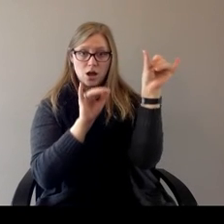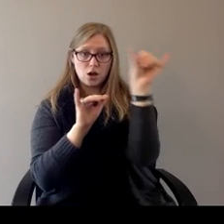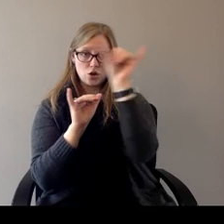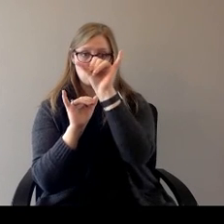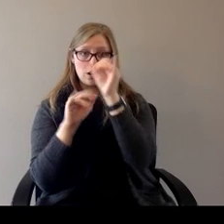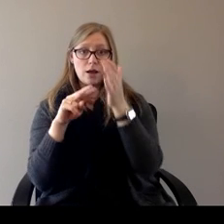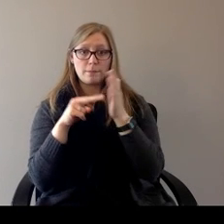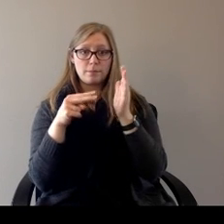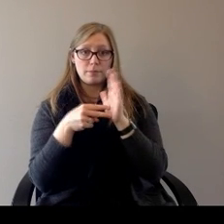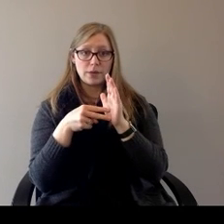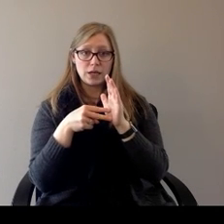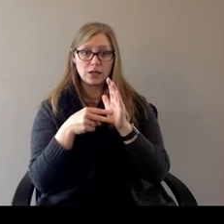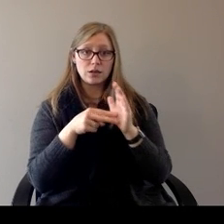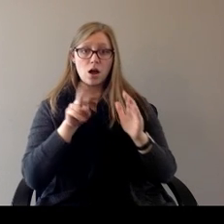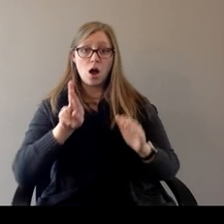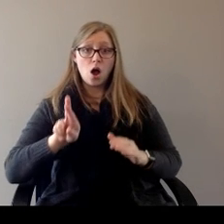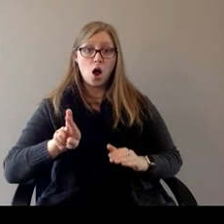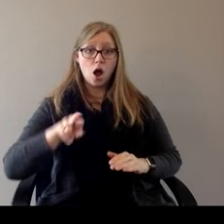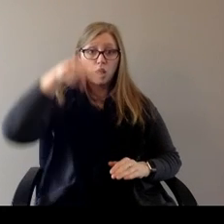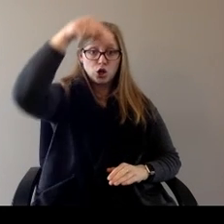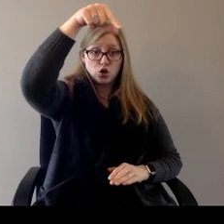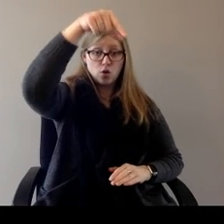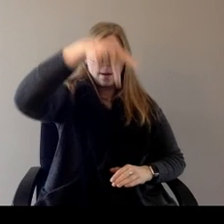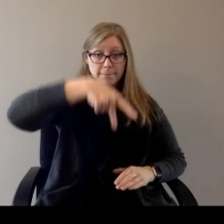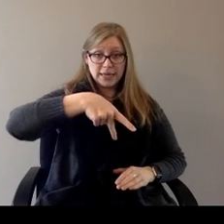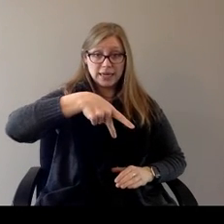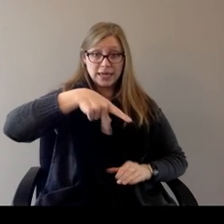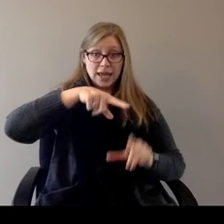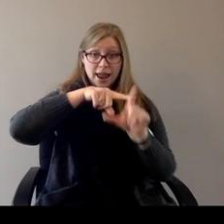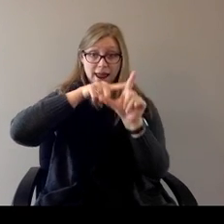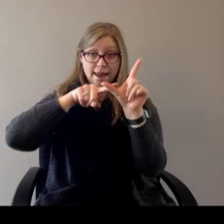congruent to angle SQP.